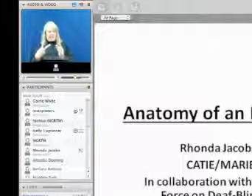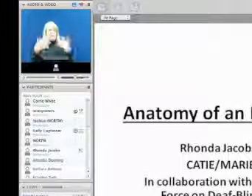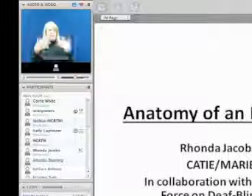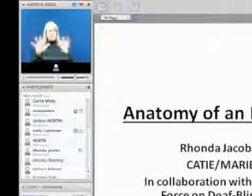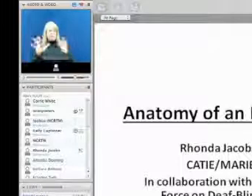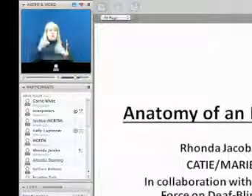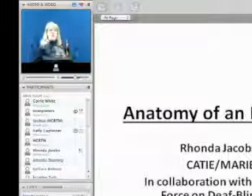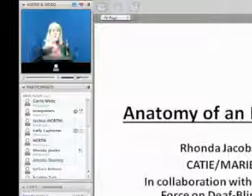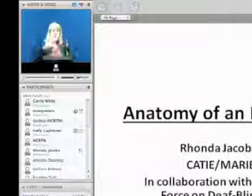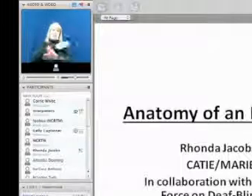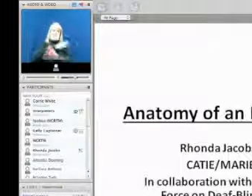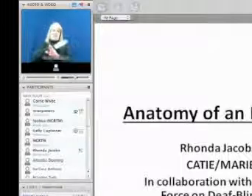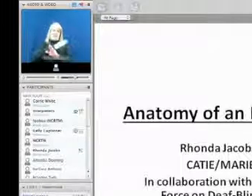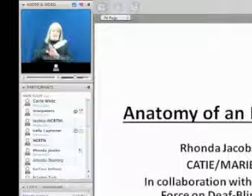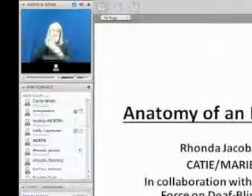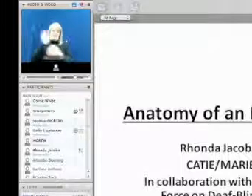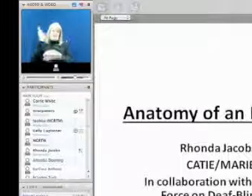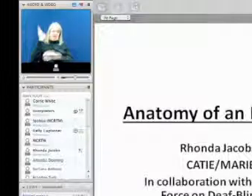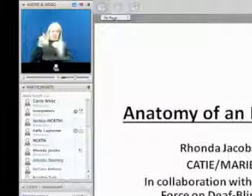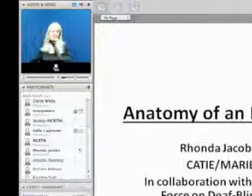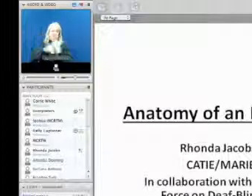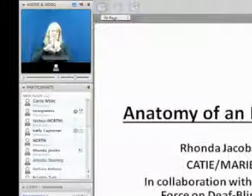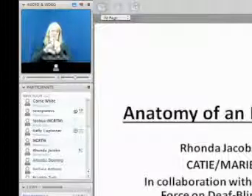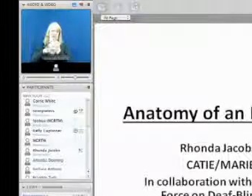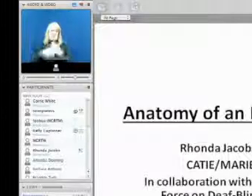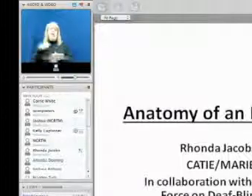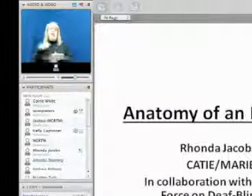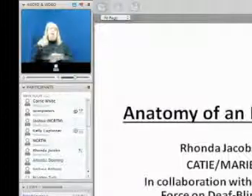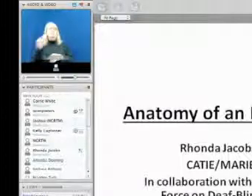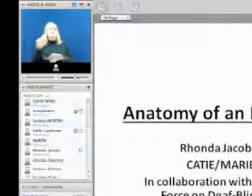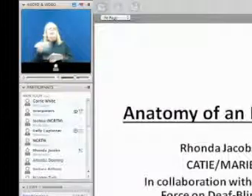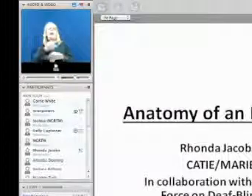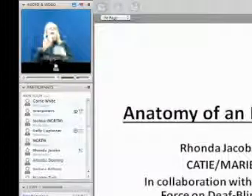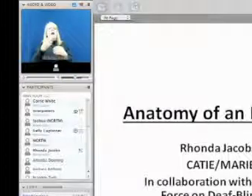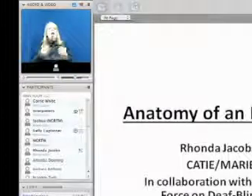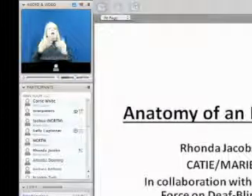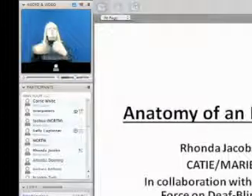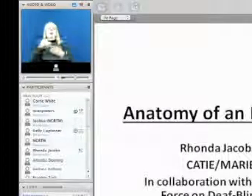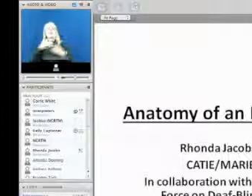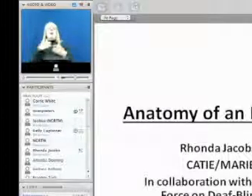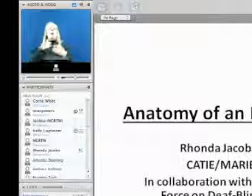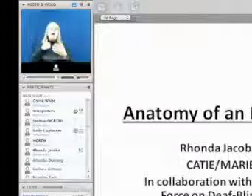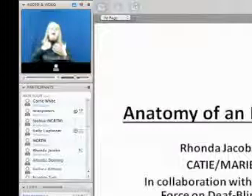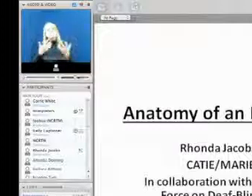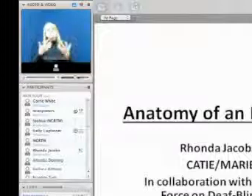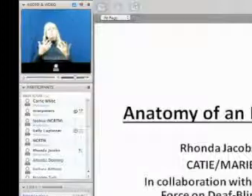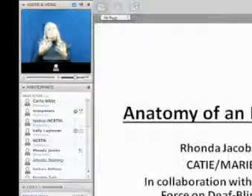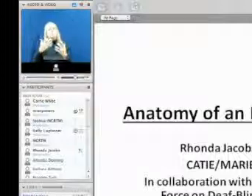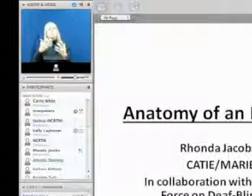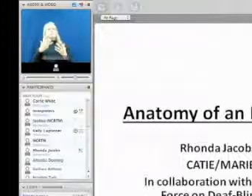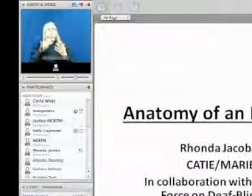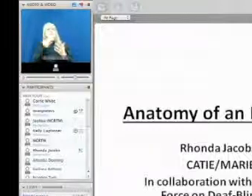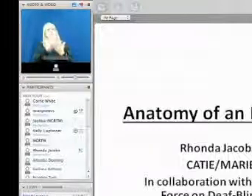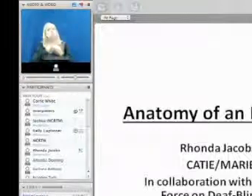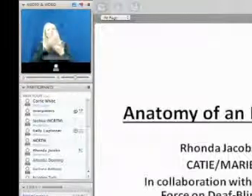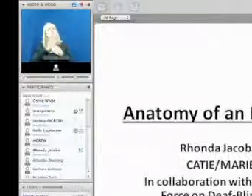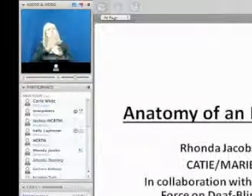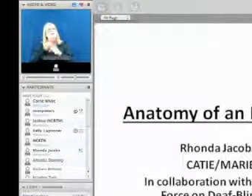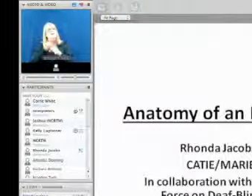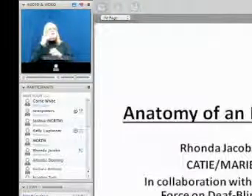And now let me know how many of you have at least some fair amount of experience working with deafblind people.